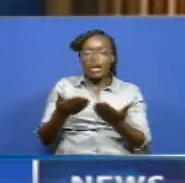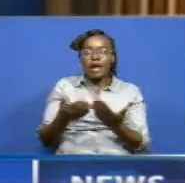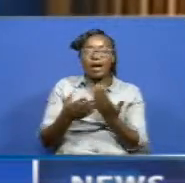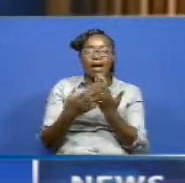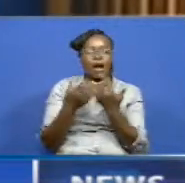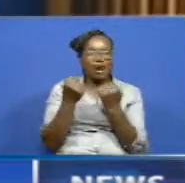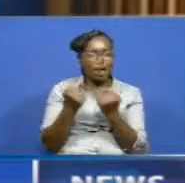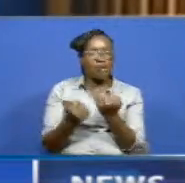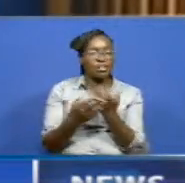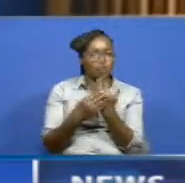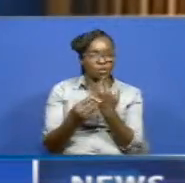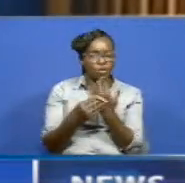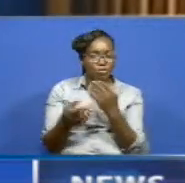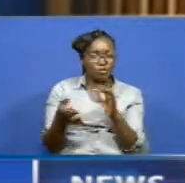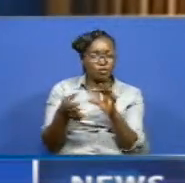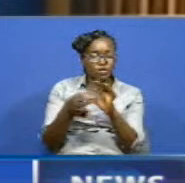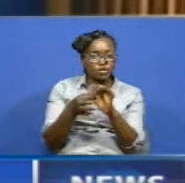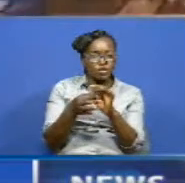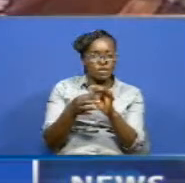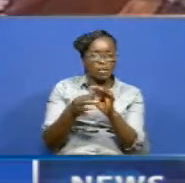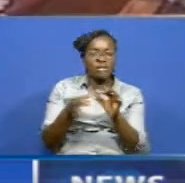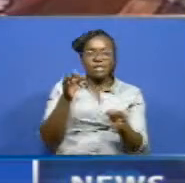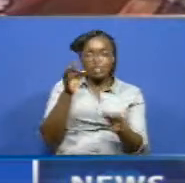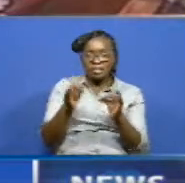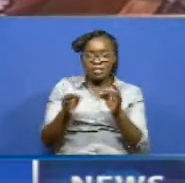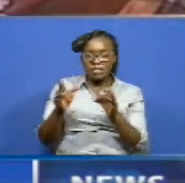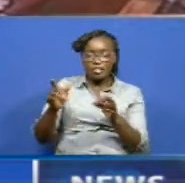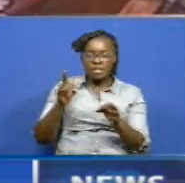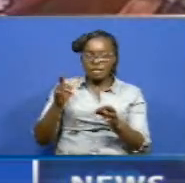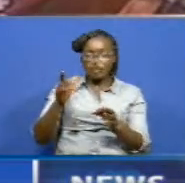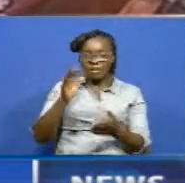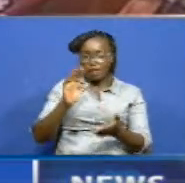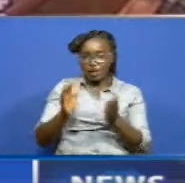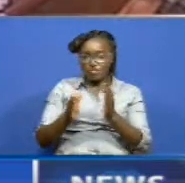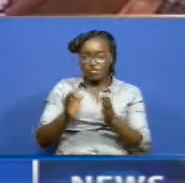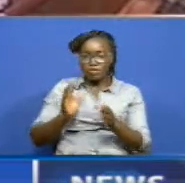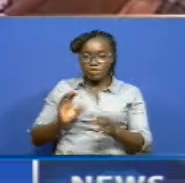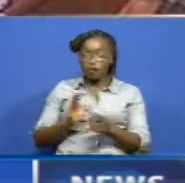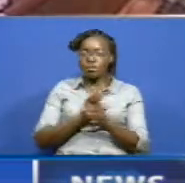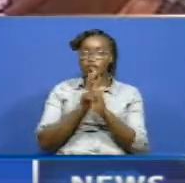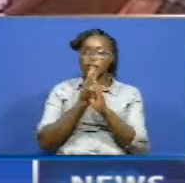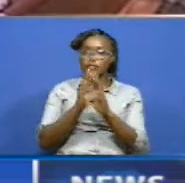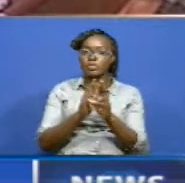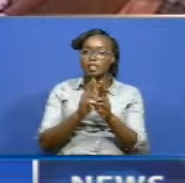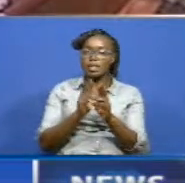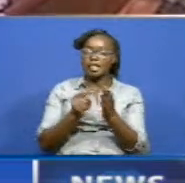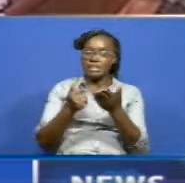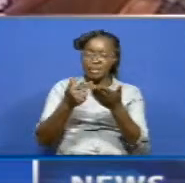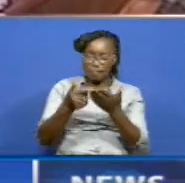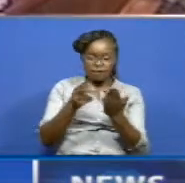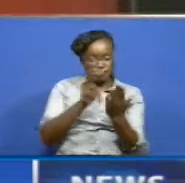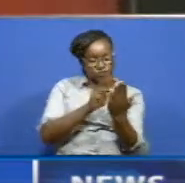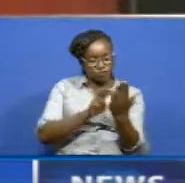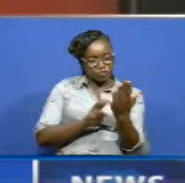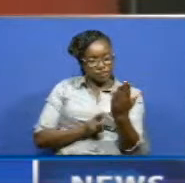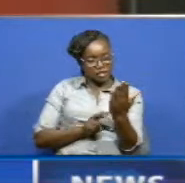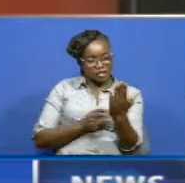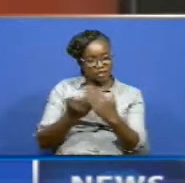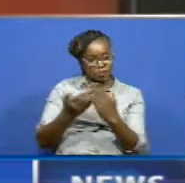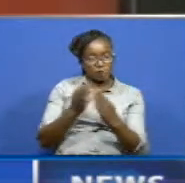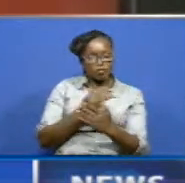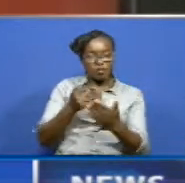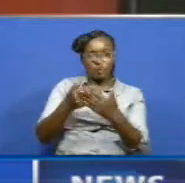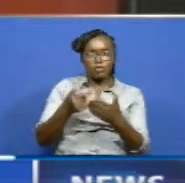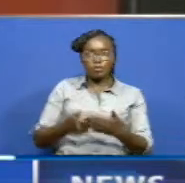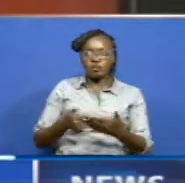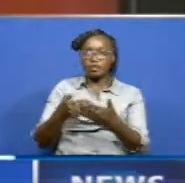copy of the Joint Justice and Legal Affairs Committee report and further examine it before debating on it. The Joint Committee